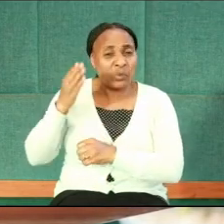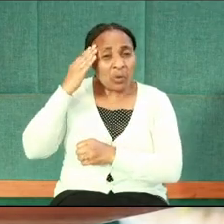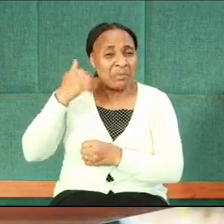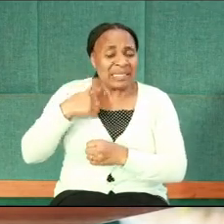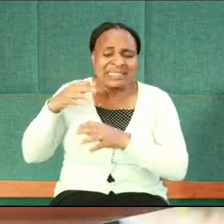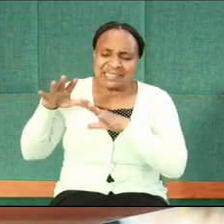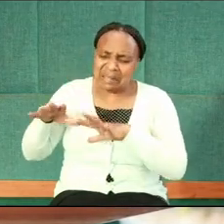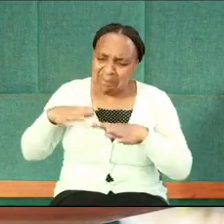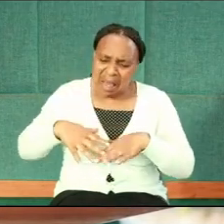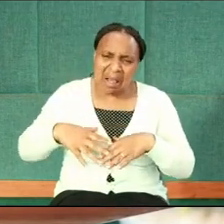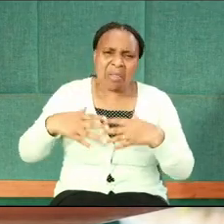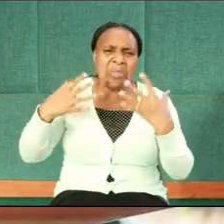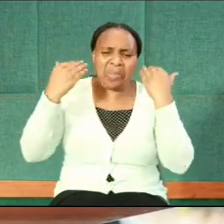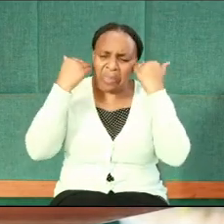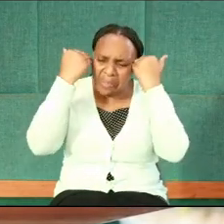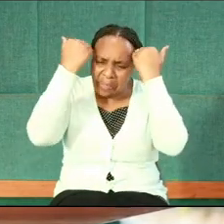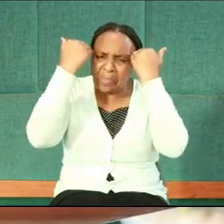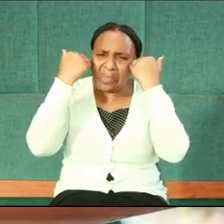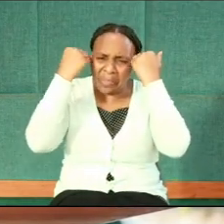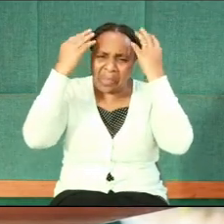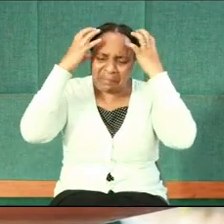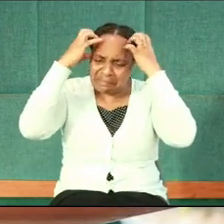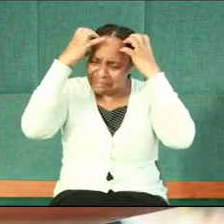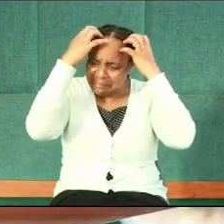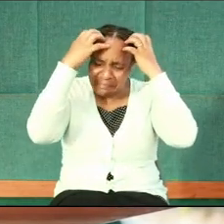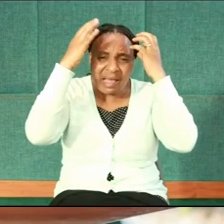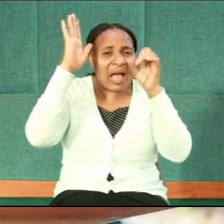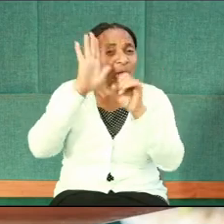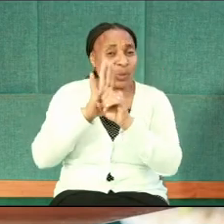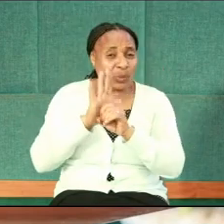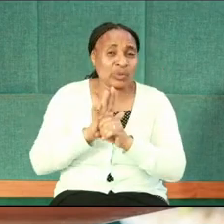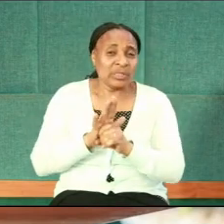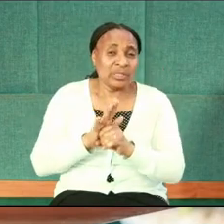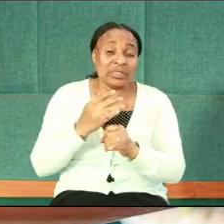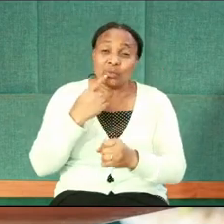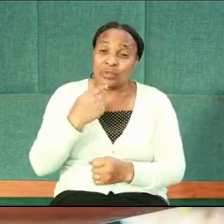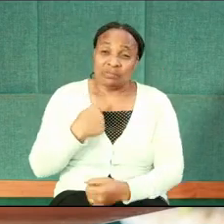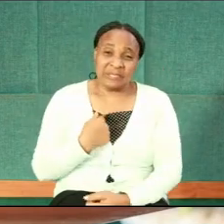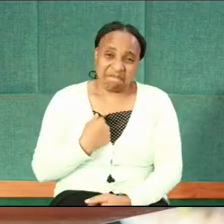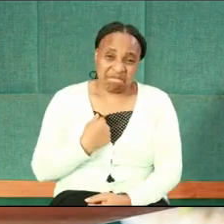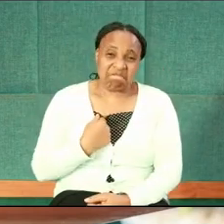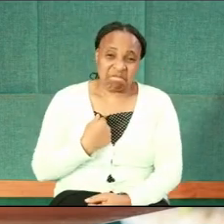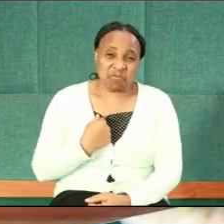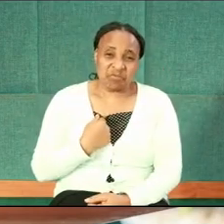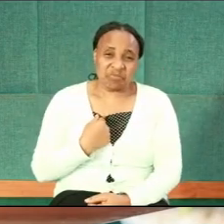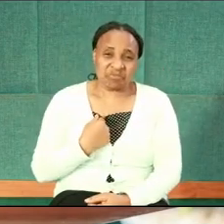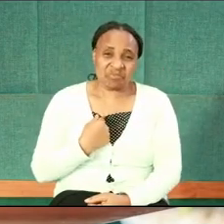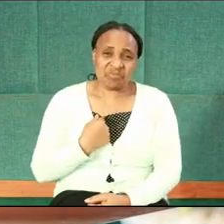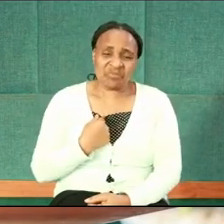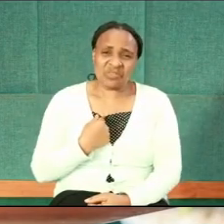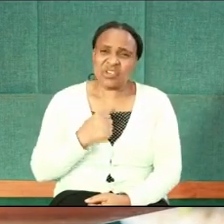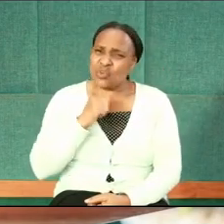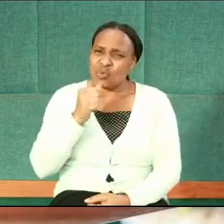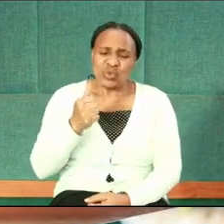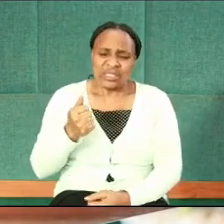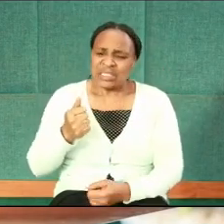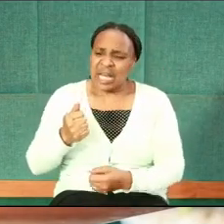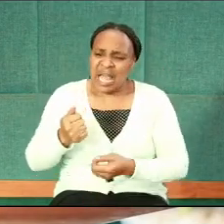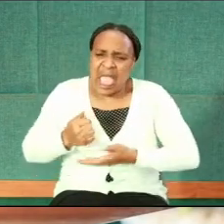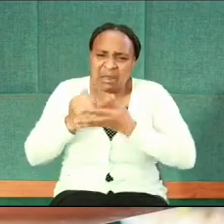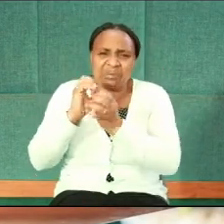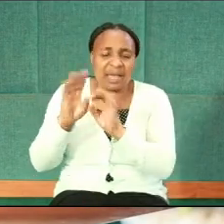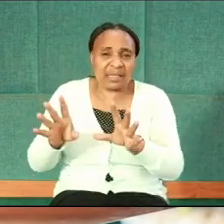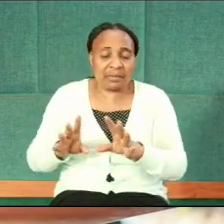suffered trauma. What is it, the trauma? Then he asked, he told me, you know, it was not forthcoming. He